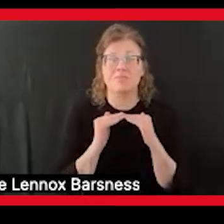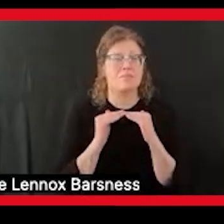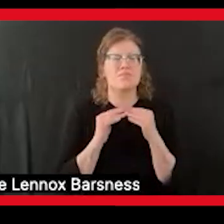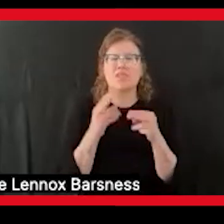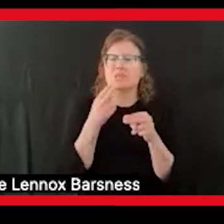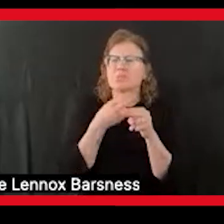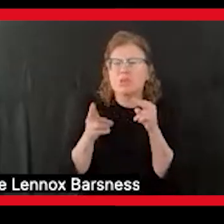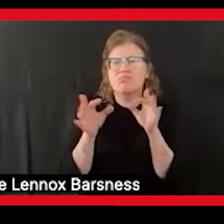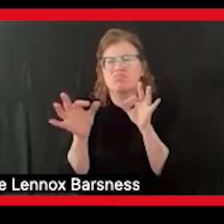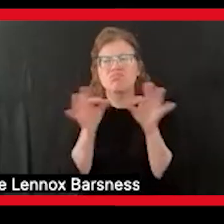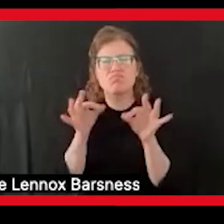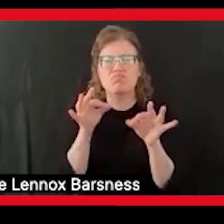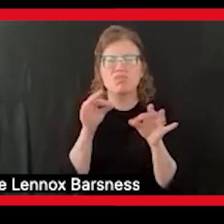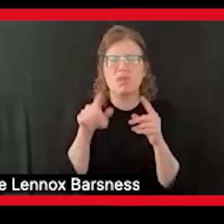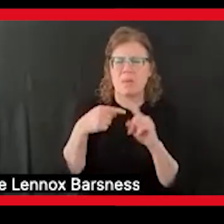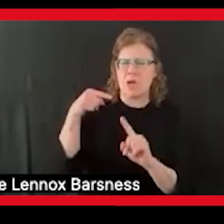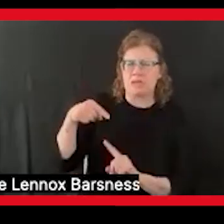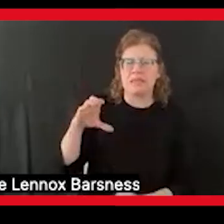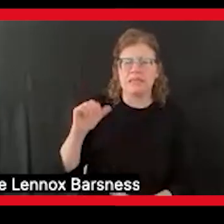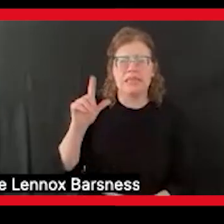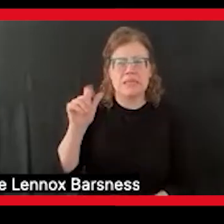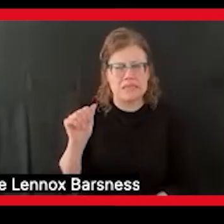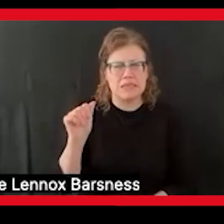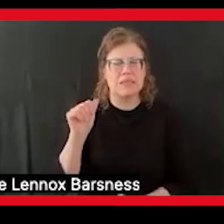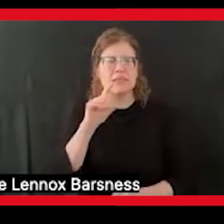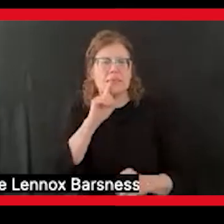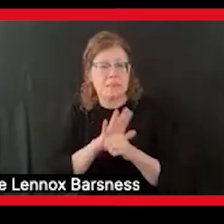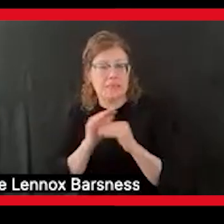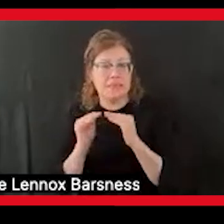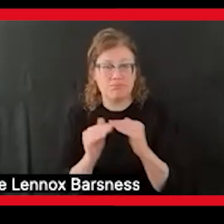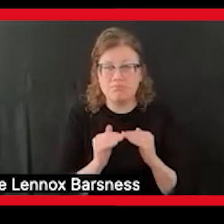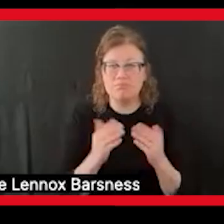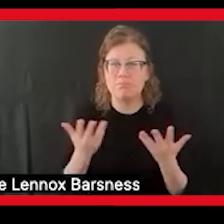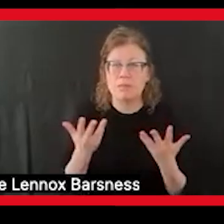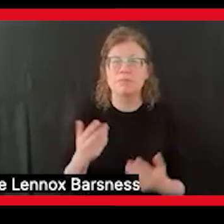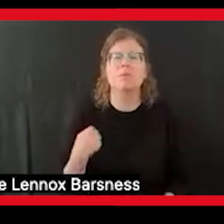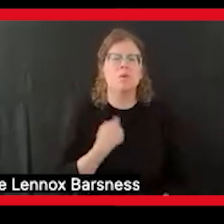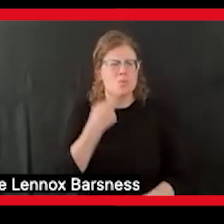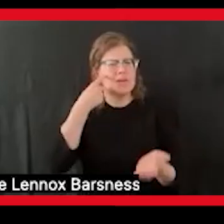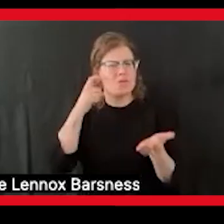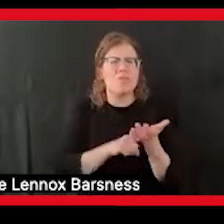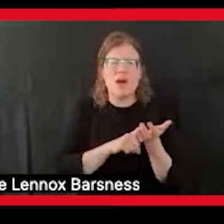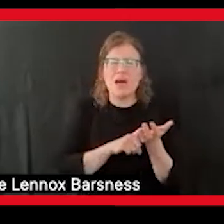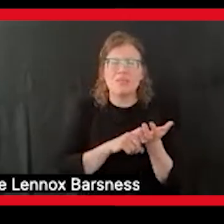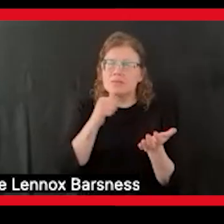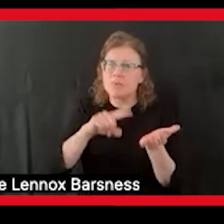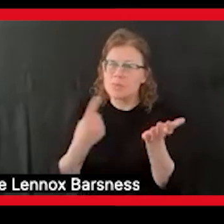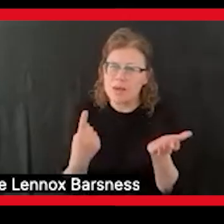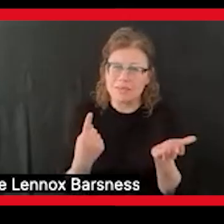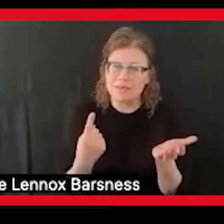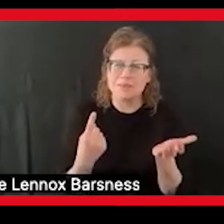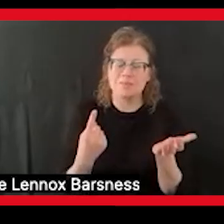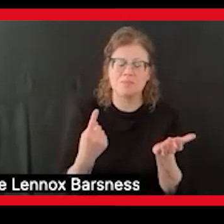equity. We acknowledge that the work on equity is not a one-time effort. It